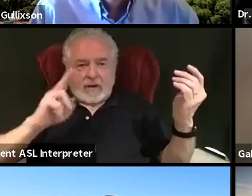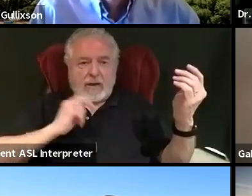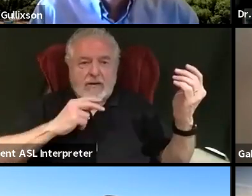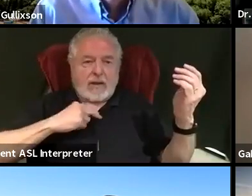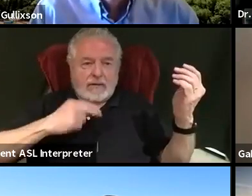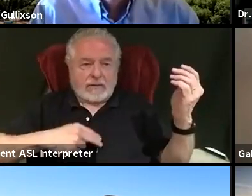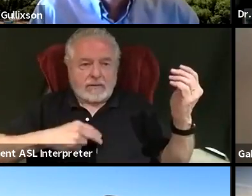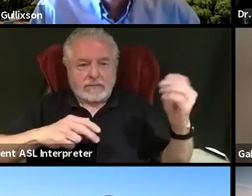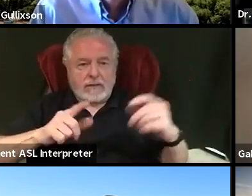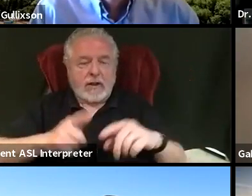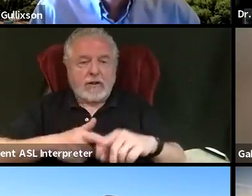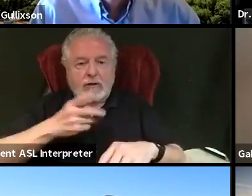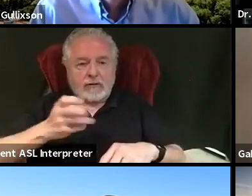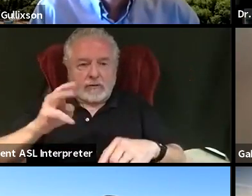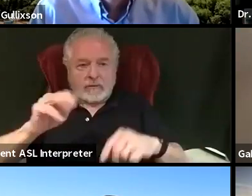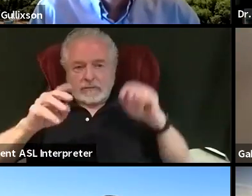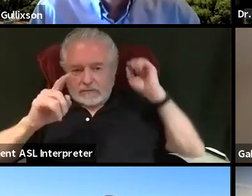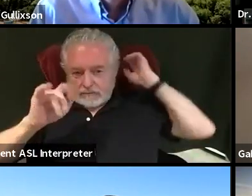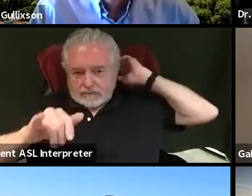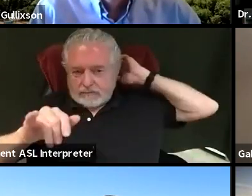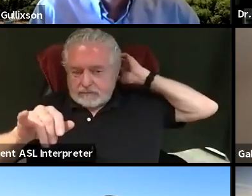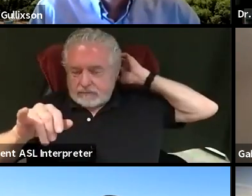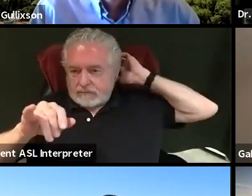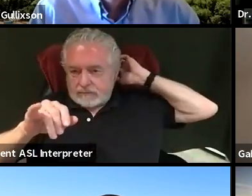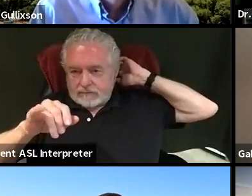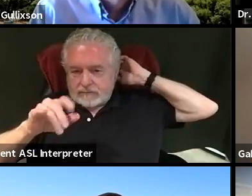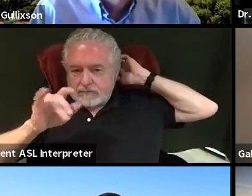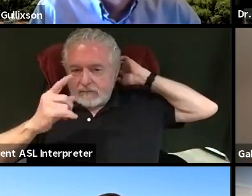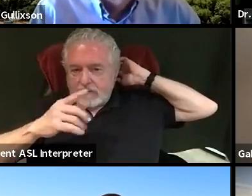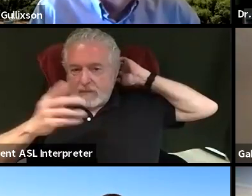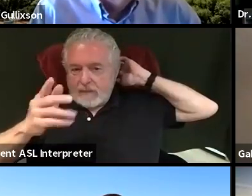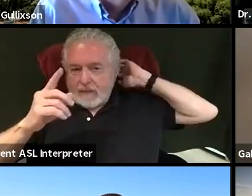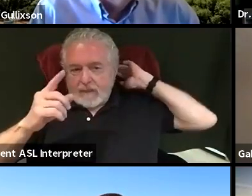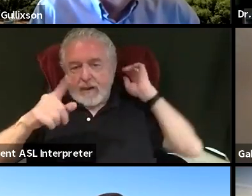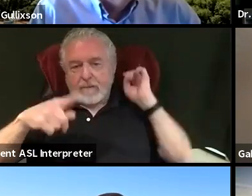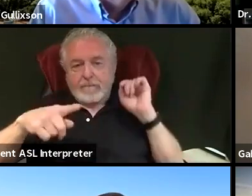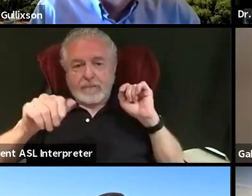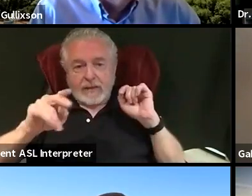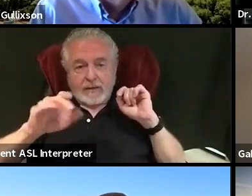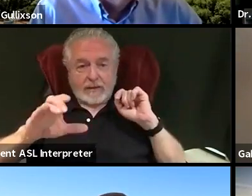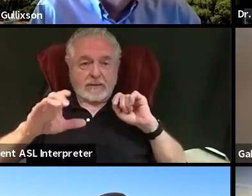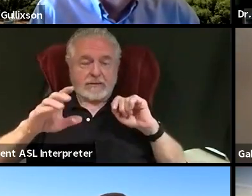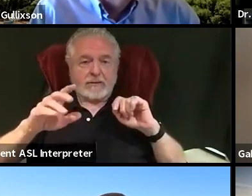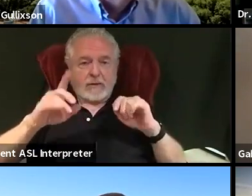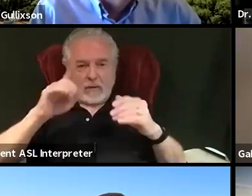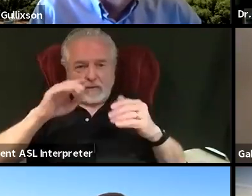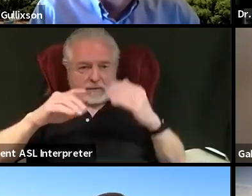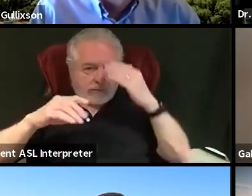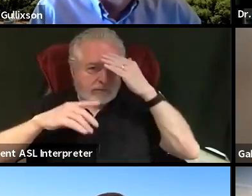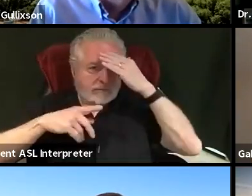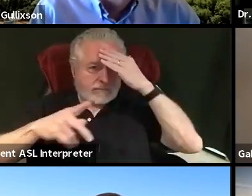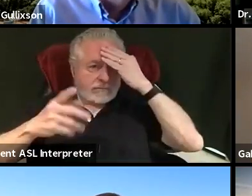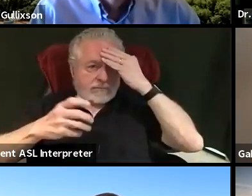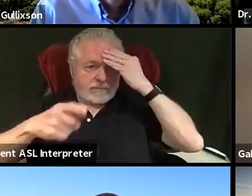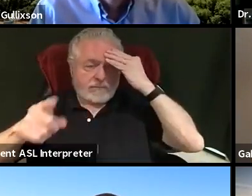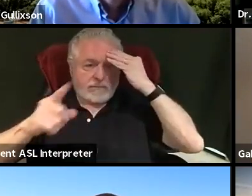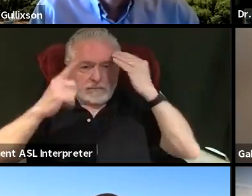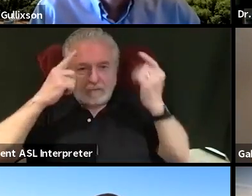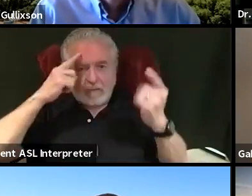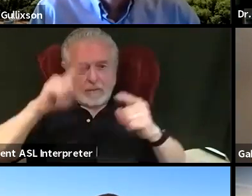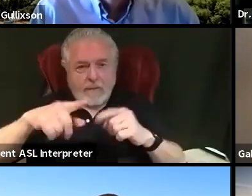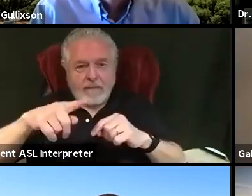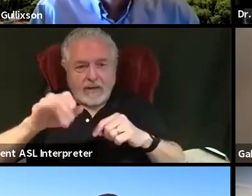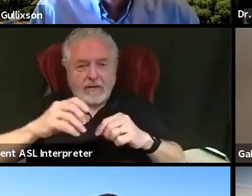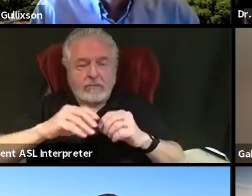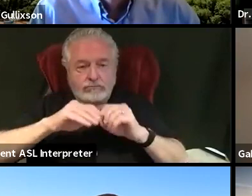health long-term. And I think it, I think if anything, pandemics, and hopefully my professional partners here will agree,